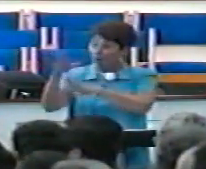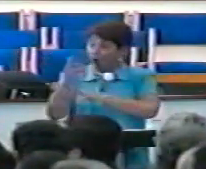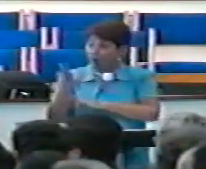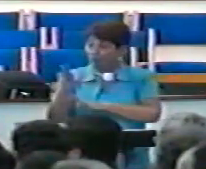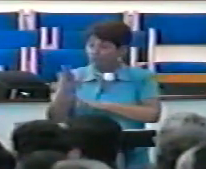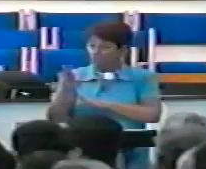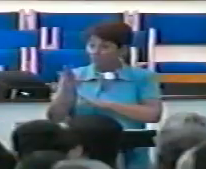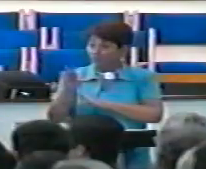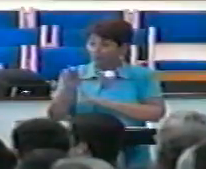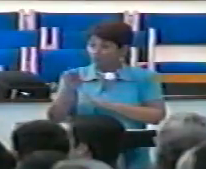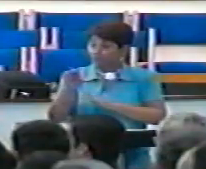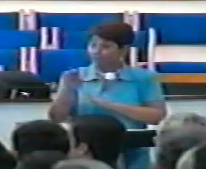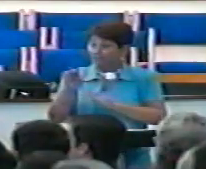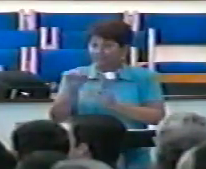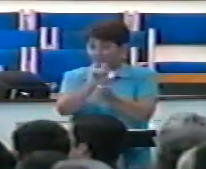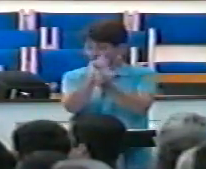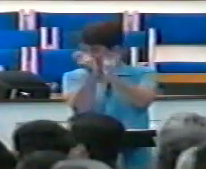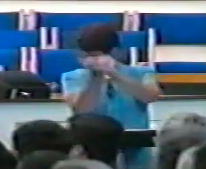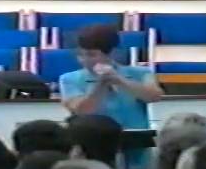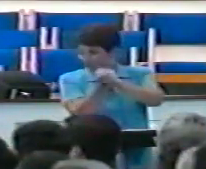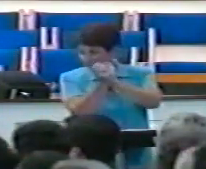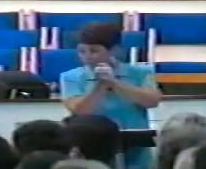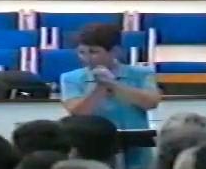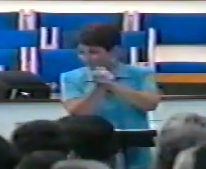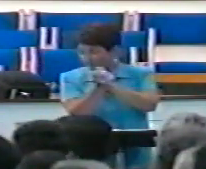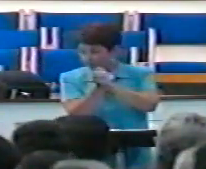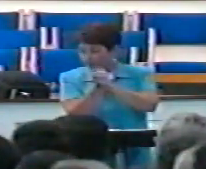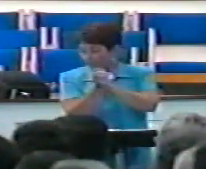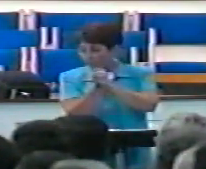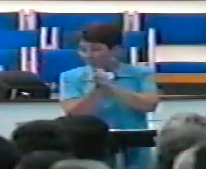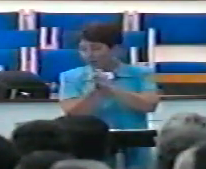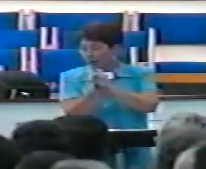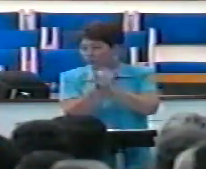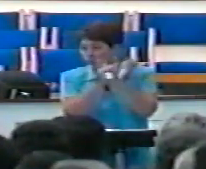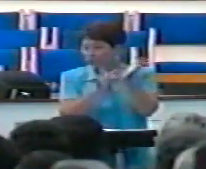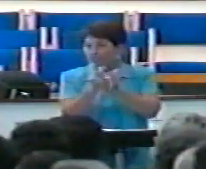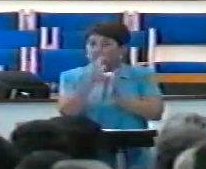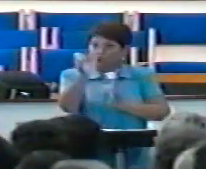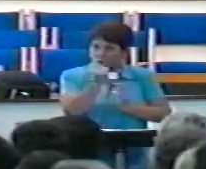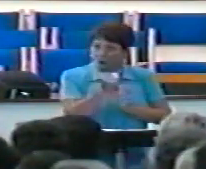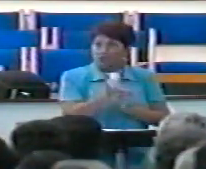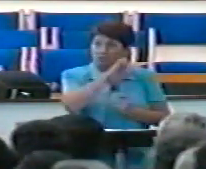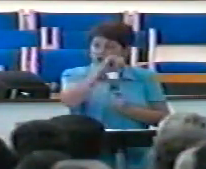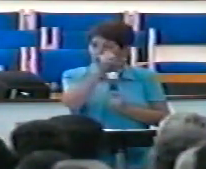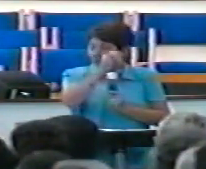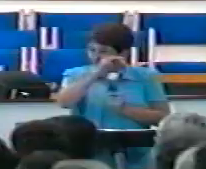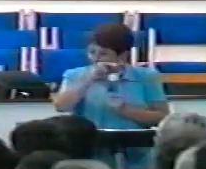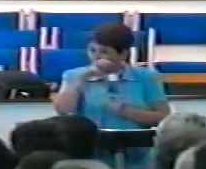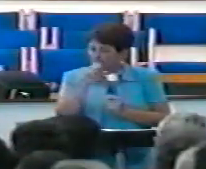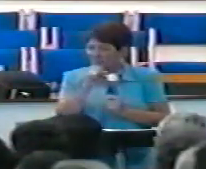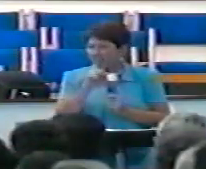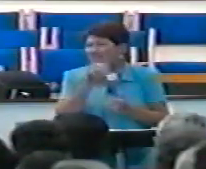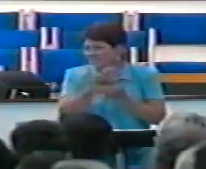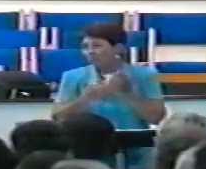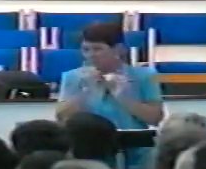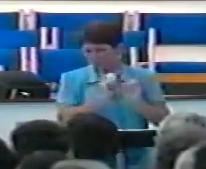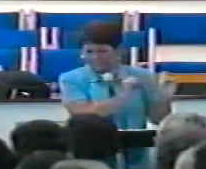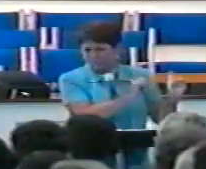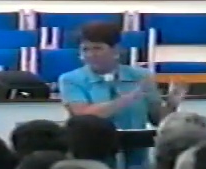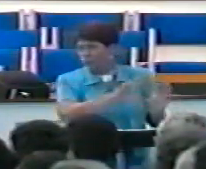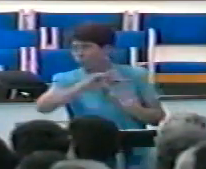is. He took Peter, James, and John with Him. He went up onto the mountain, and He was transfigured there before them. And while Jesus was on the Mount